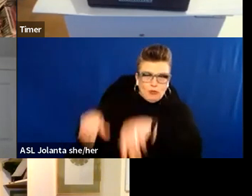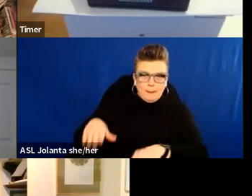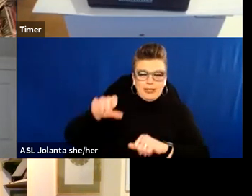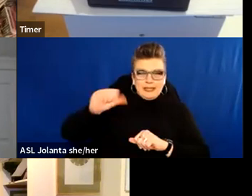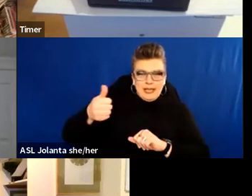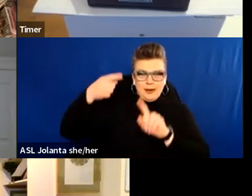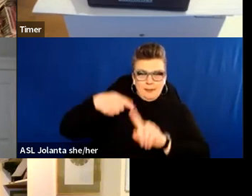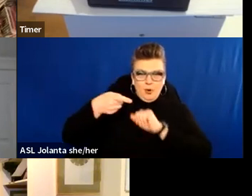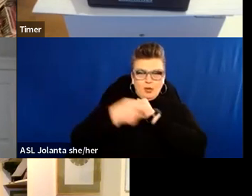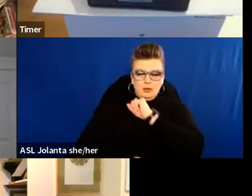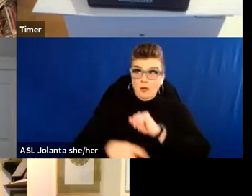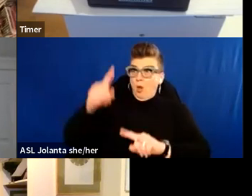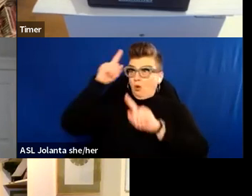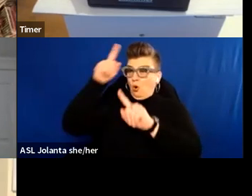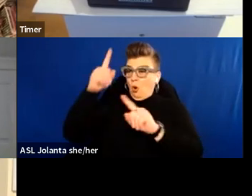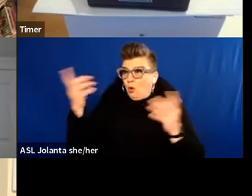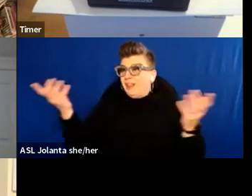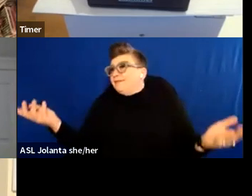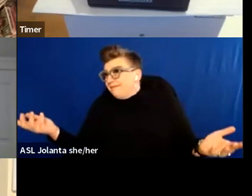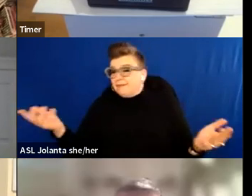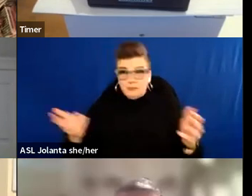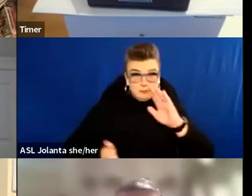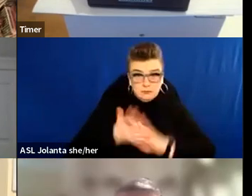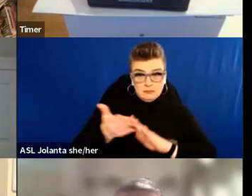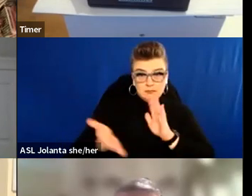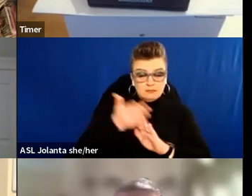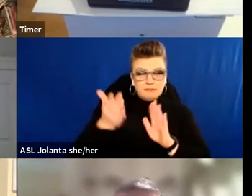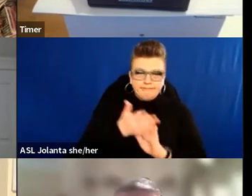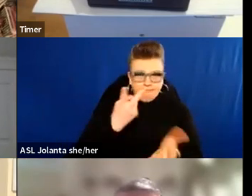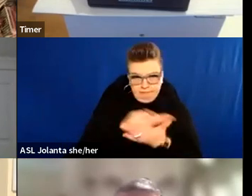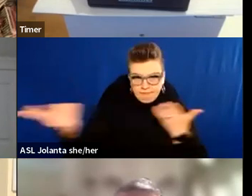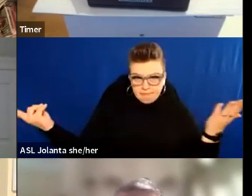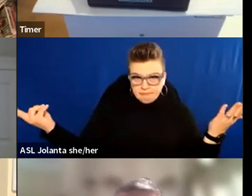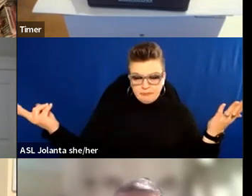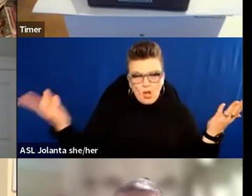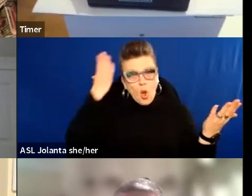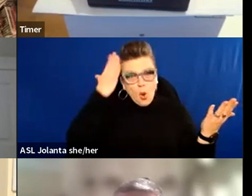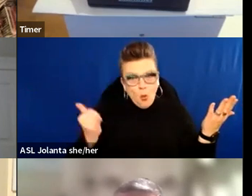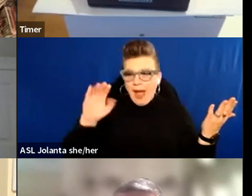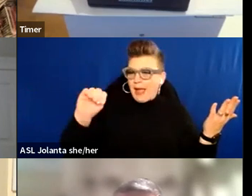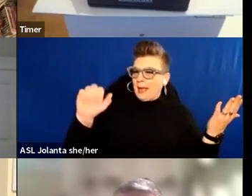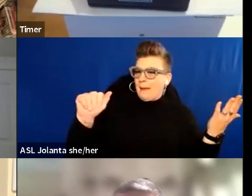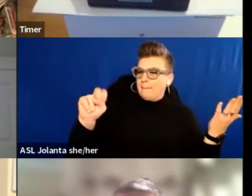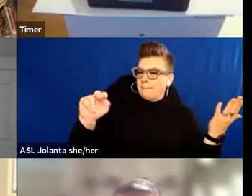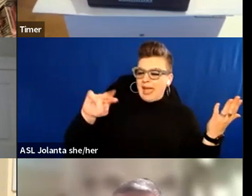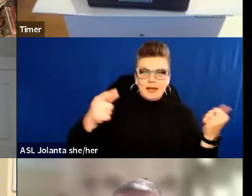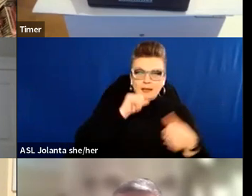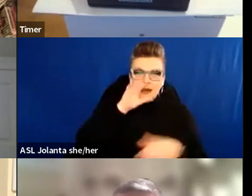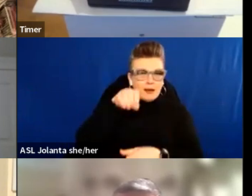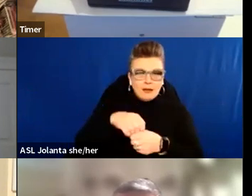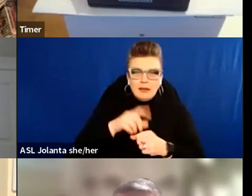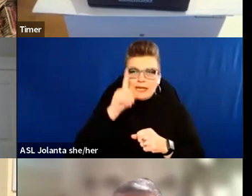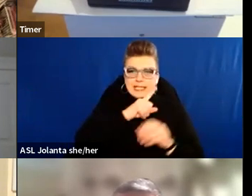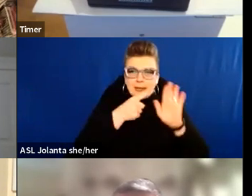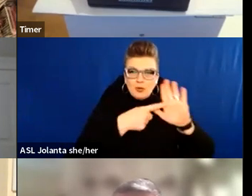noble but the execution is faulty why was the manning left out of simulations why was it added onto the list after the